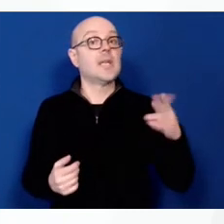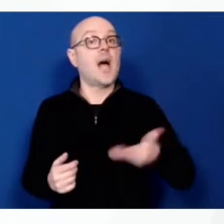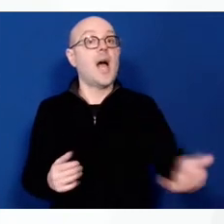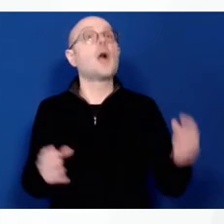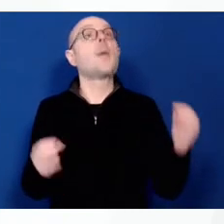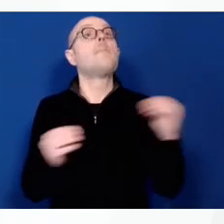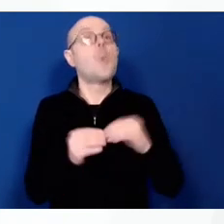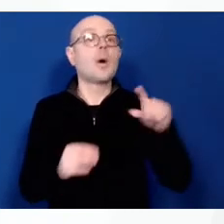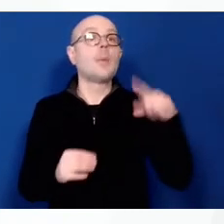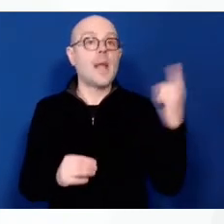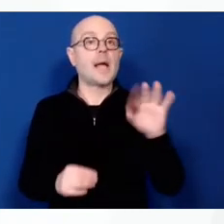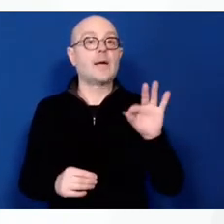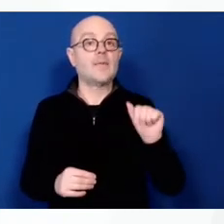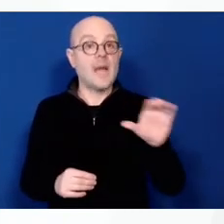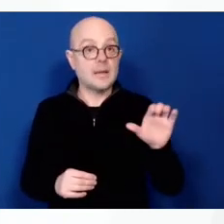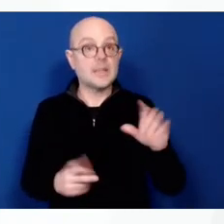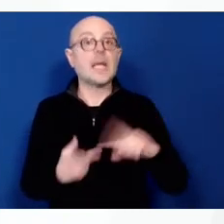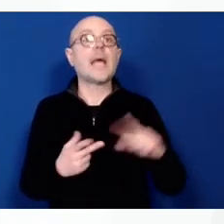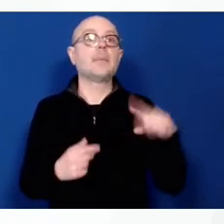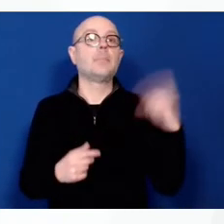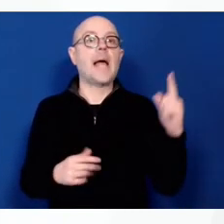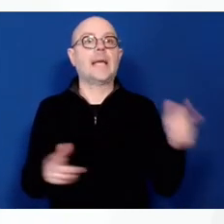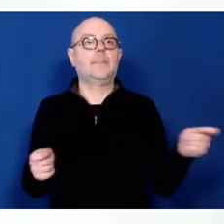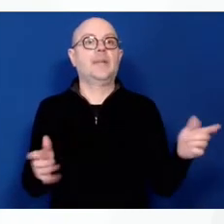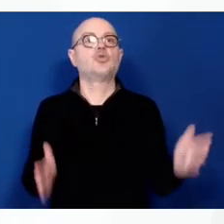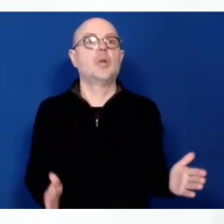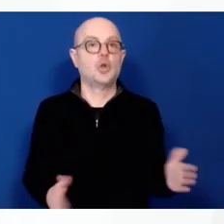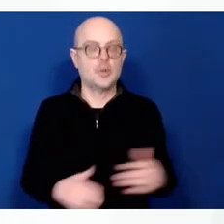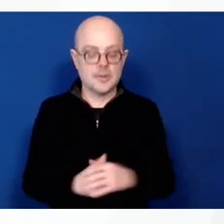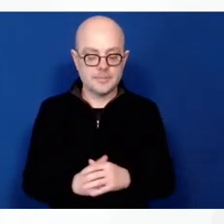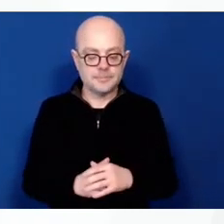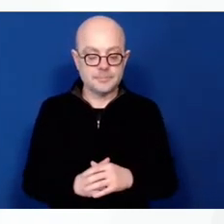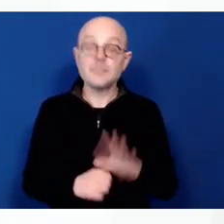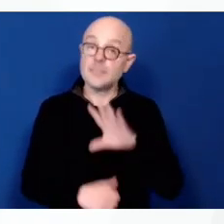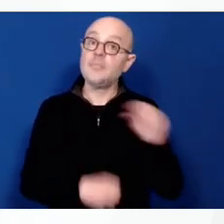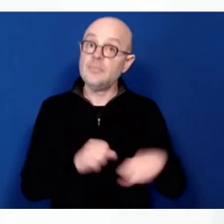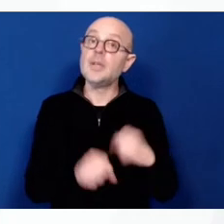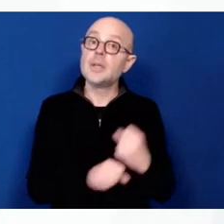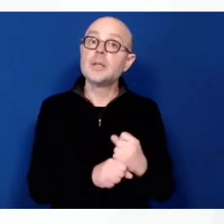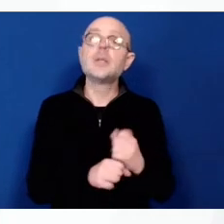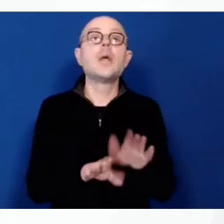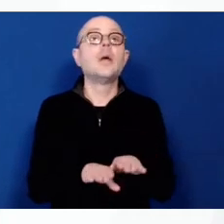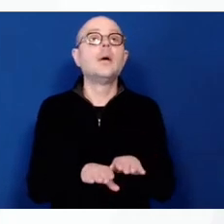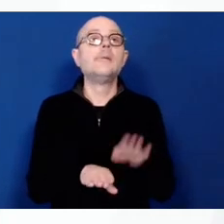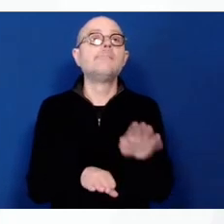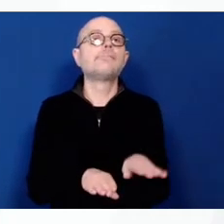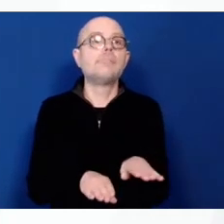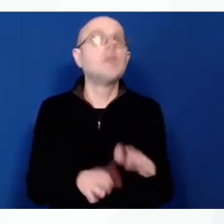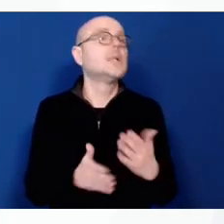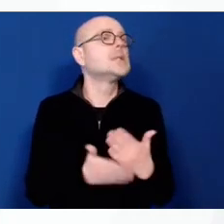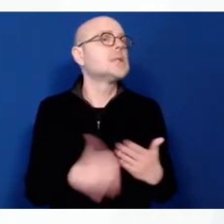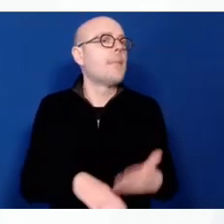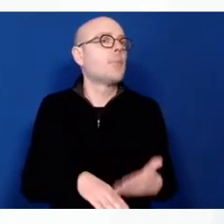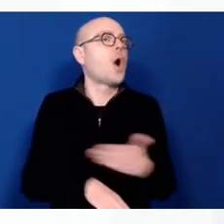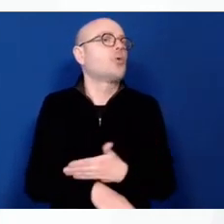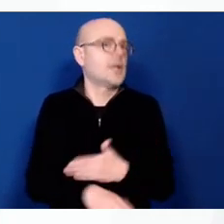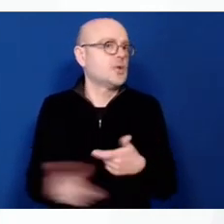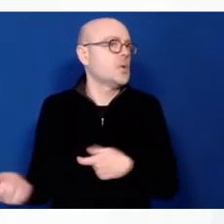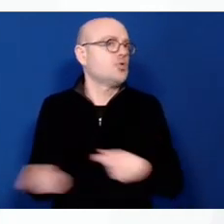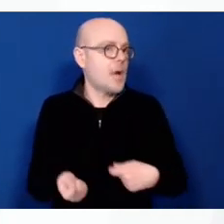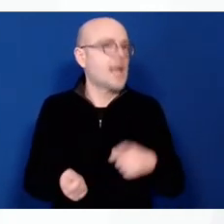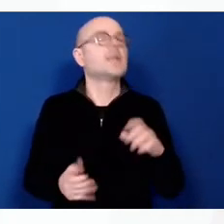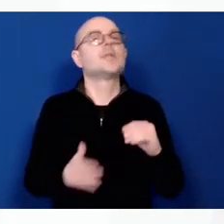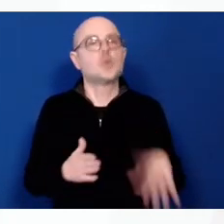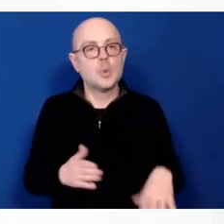administrators. In the last 50 years, we have made some progress in attracting students, faculty, and staff who